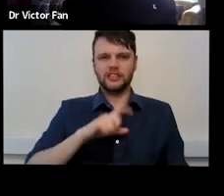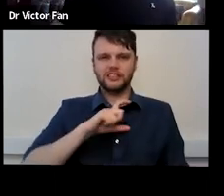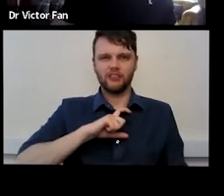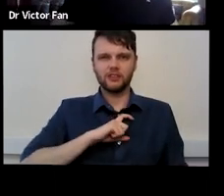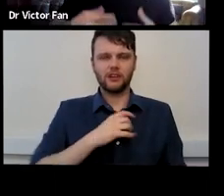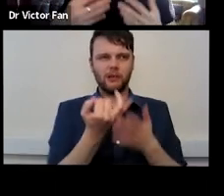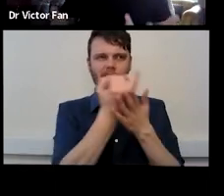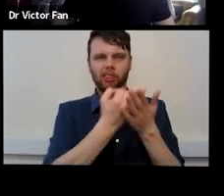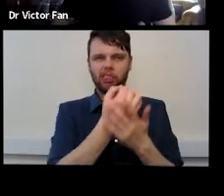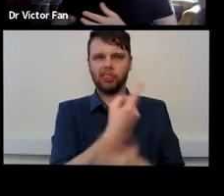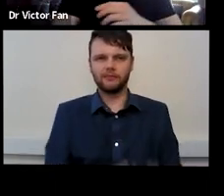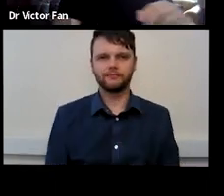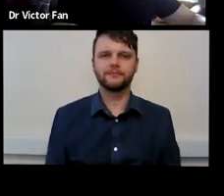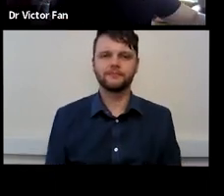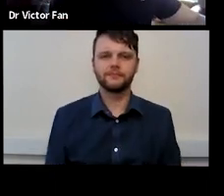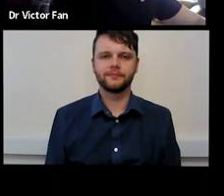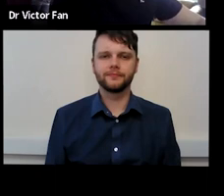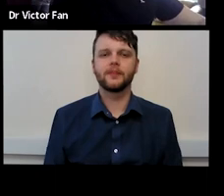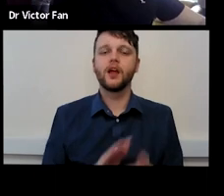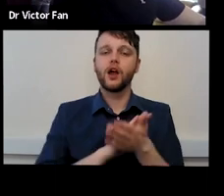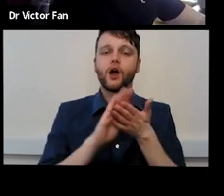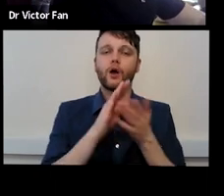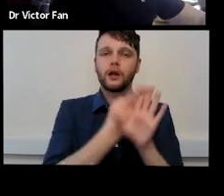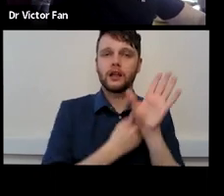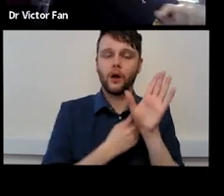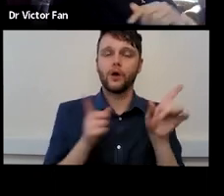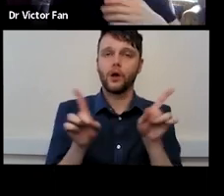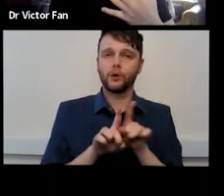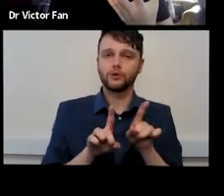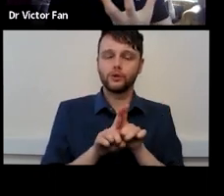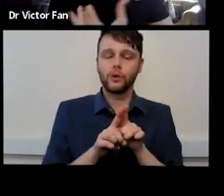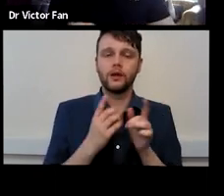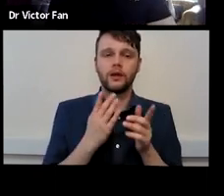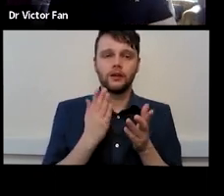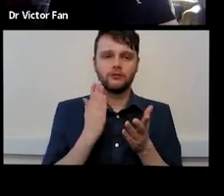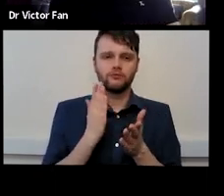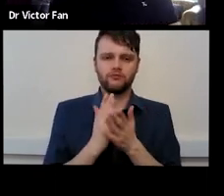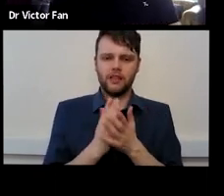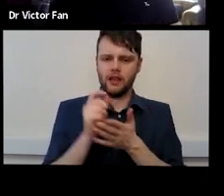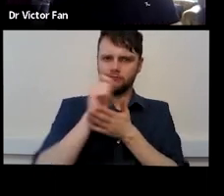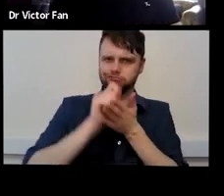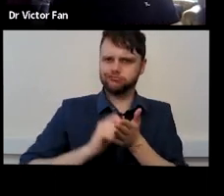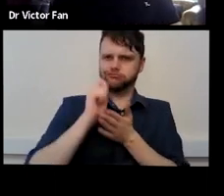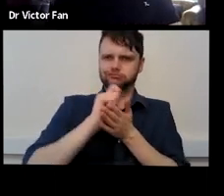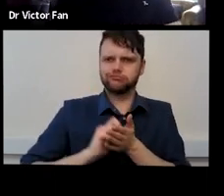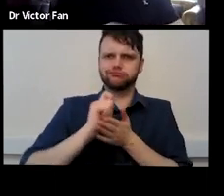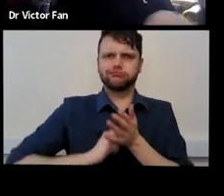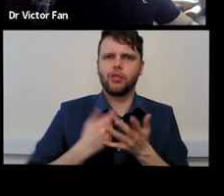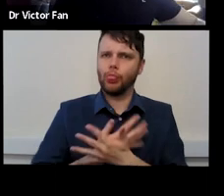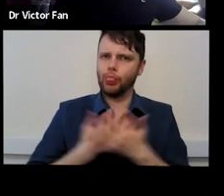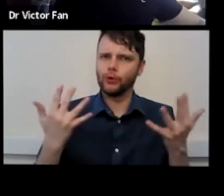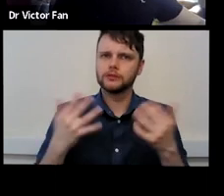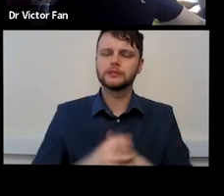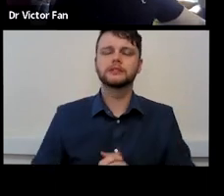Hou Yao was also a very prolific writer at that time. And